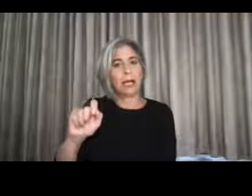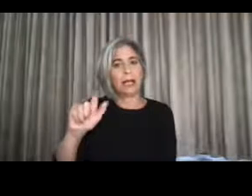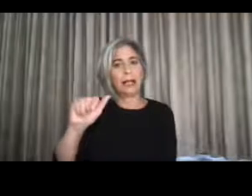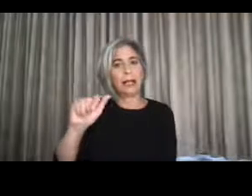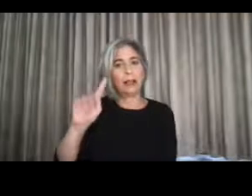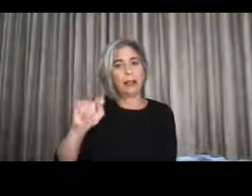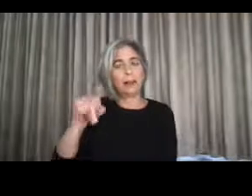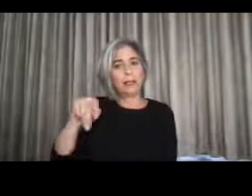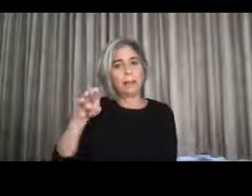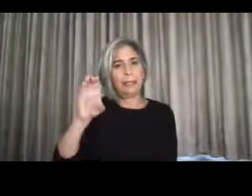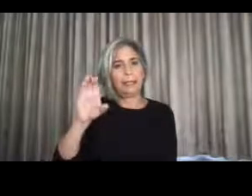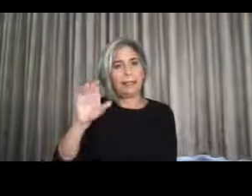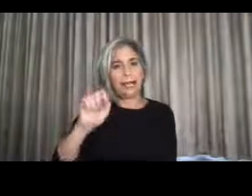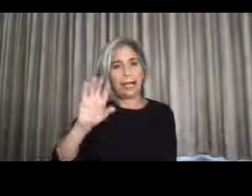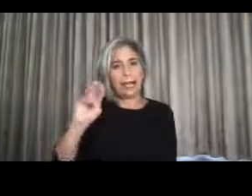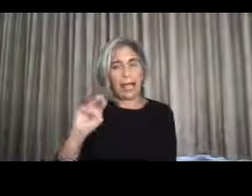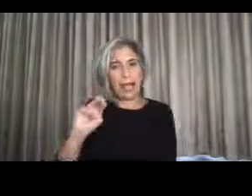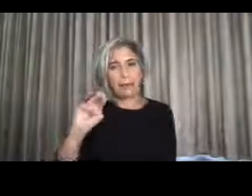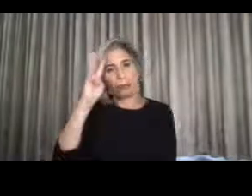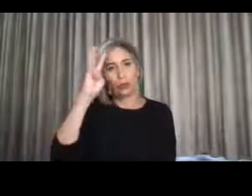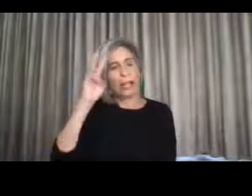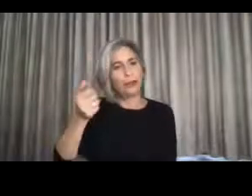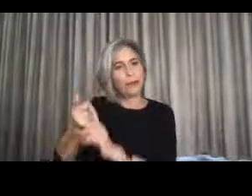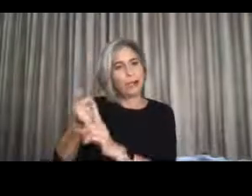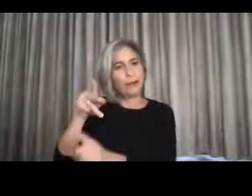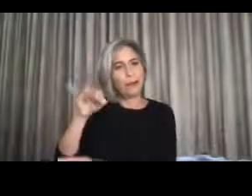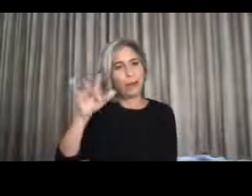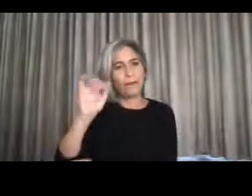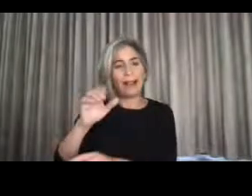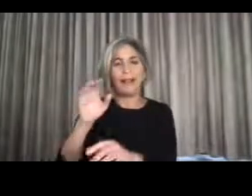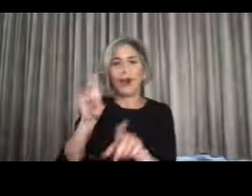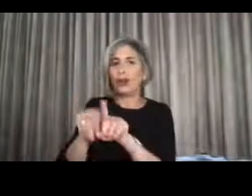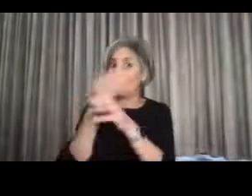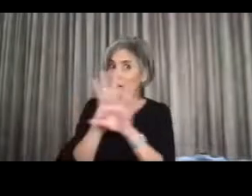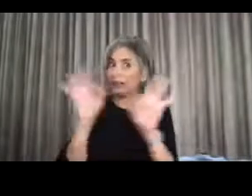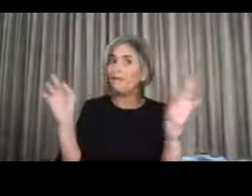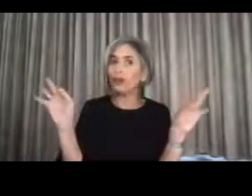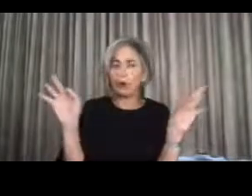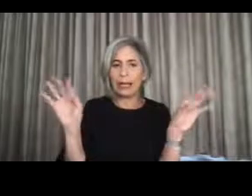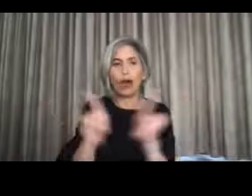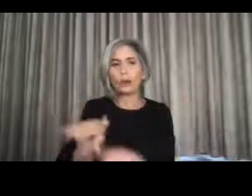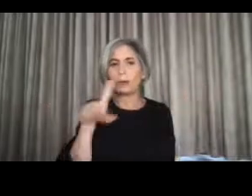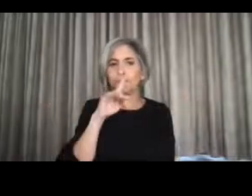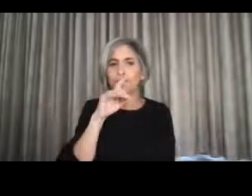www.alertpbc.com to create a profile, set it up. As always, it's free. Anything you provide to us is kept strictly confidential.